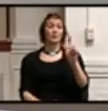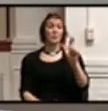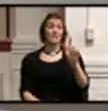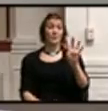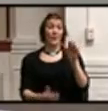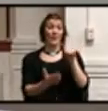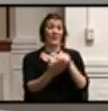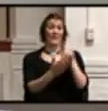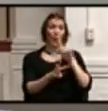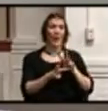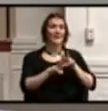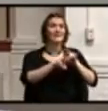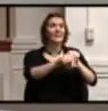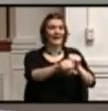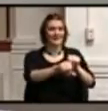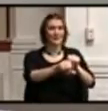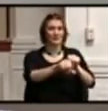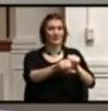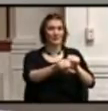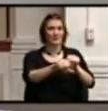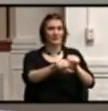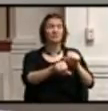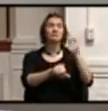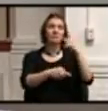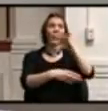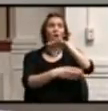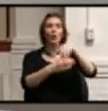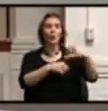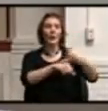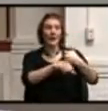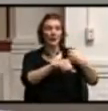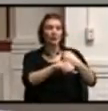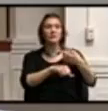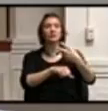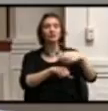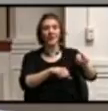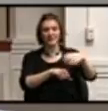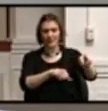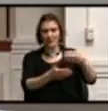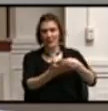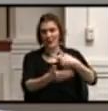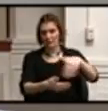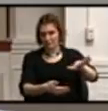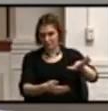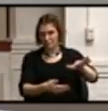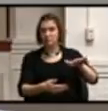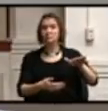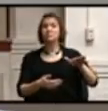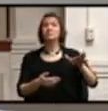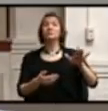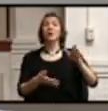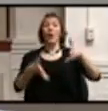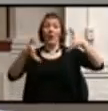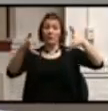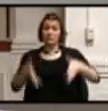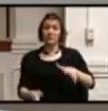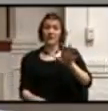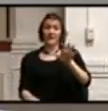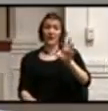$4,224,000 in expenditures, including the interest and transfers out, producing a surplus